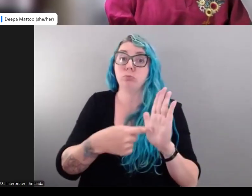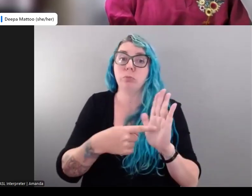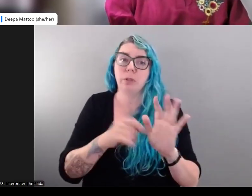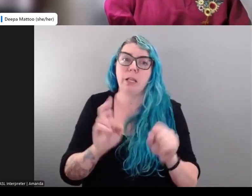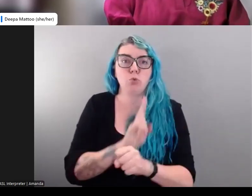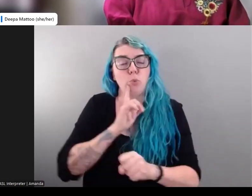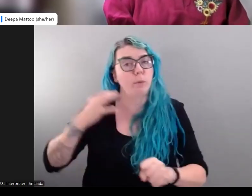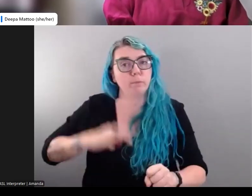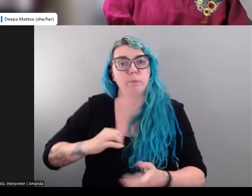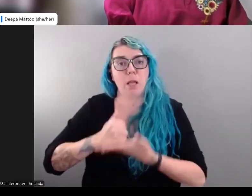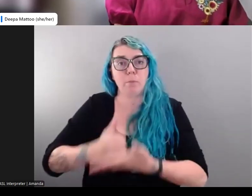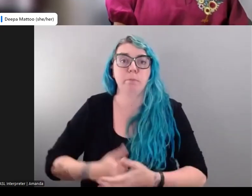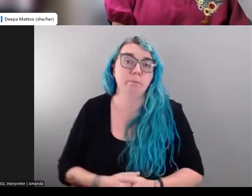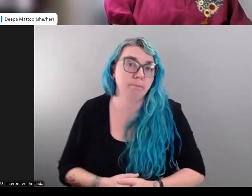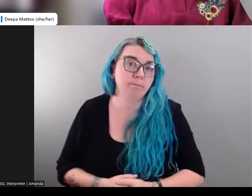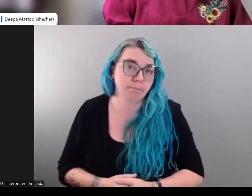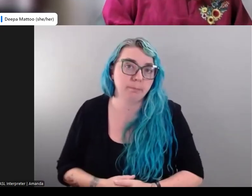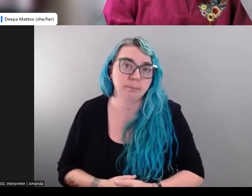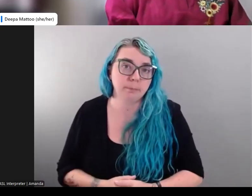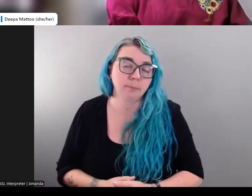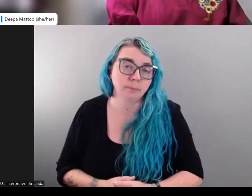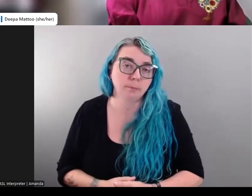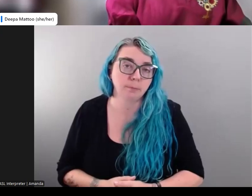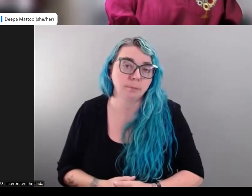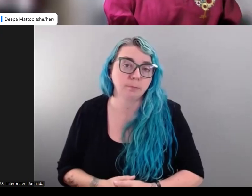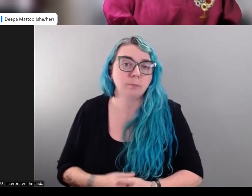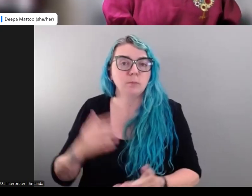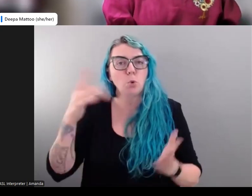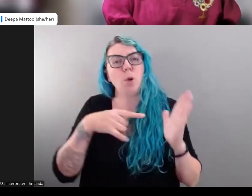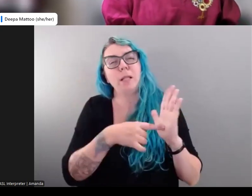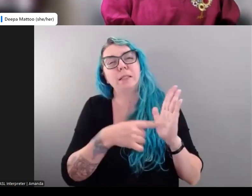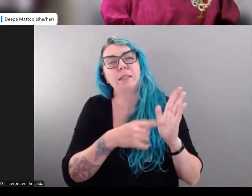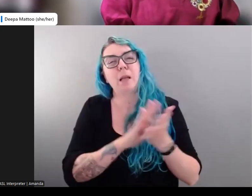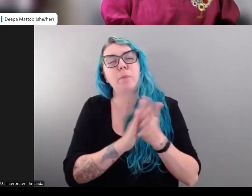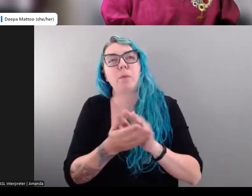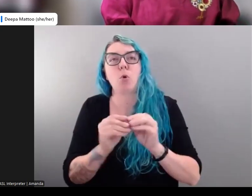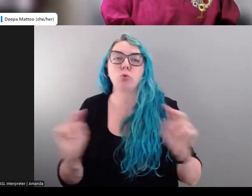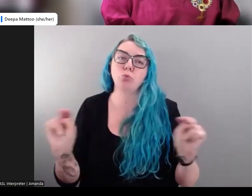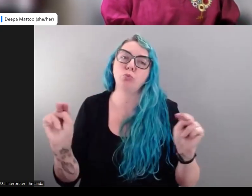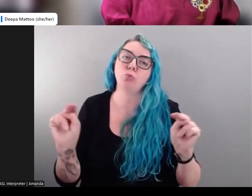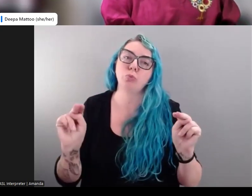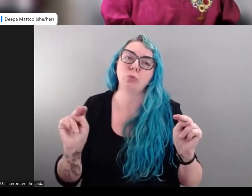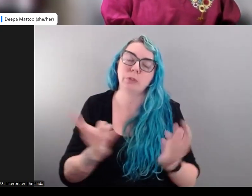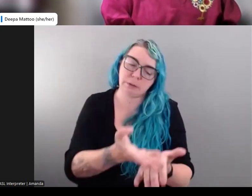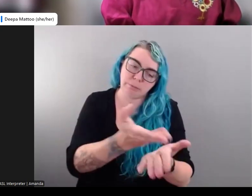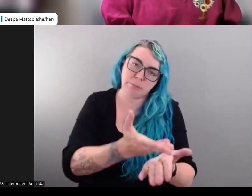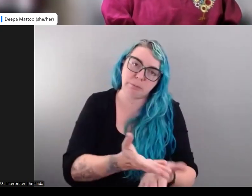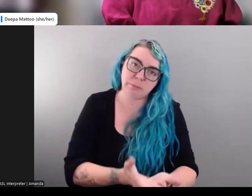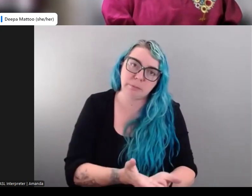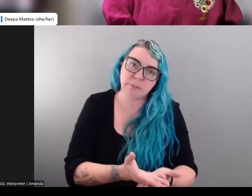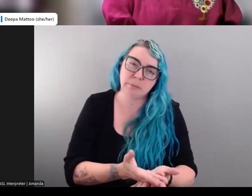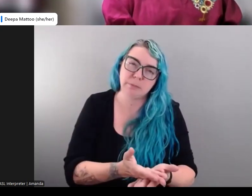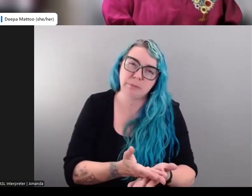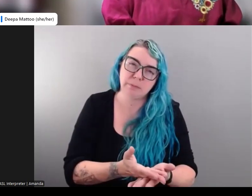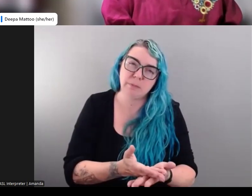an objectivity to what is being presented in front of the judge instead of uh,